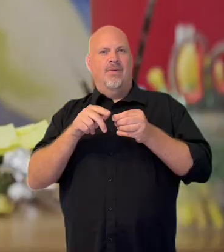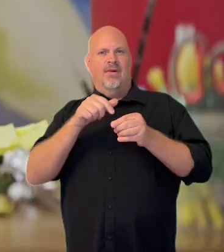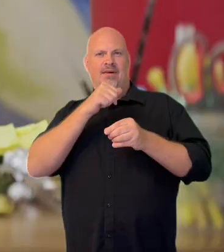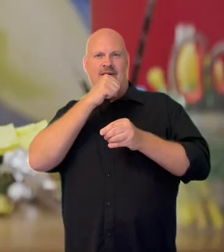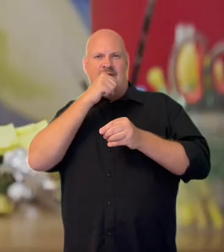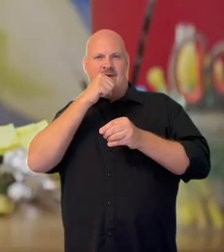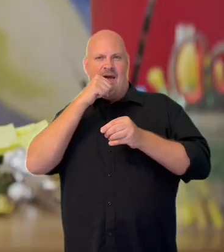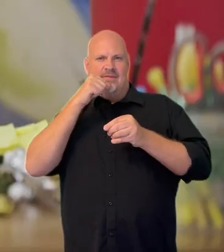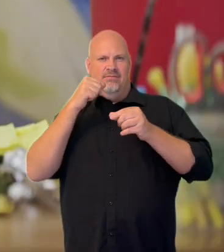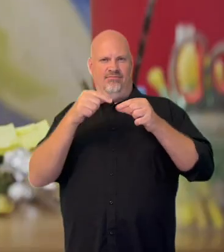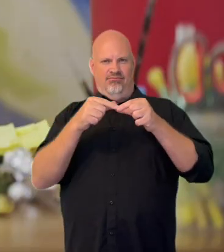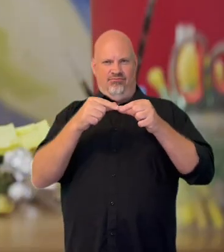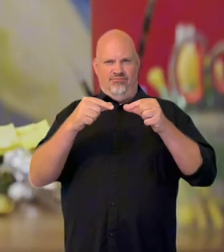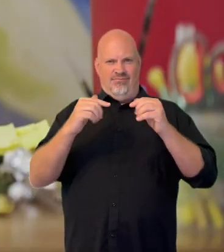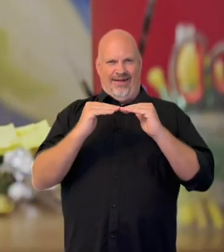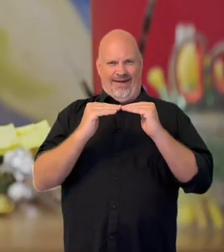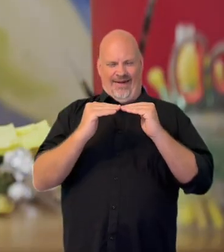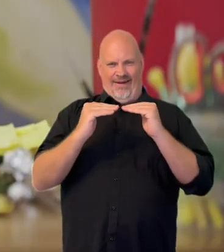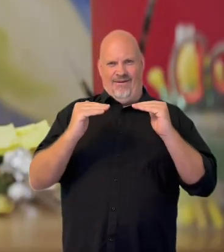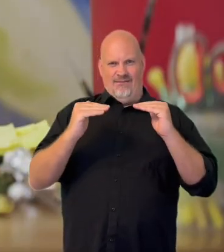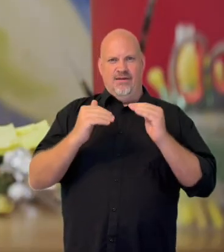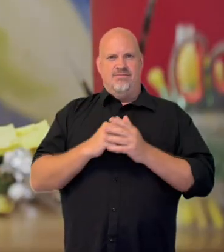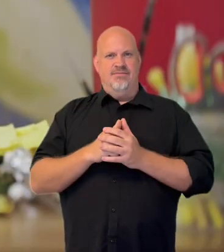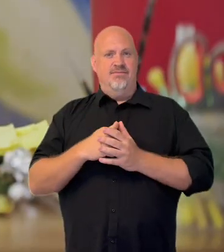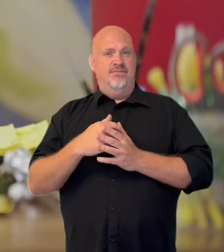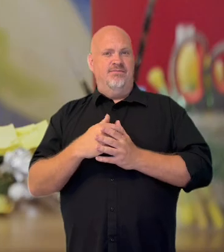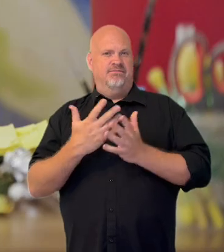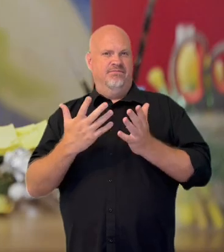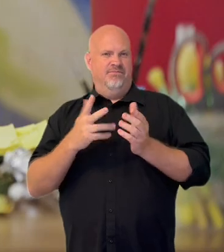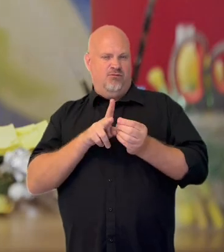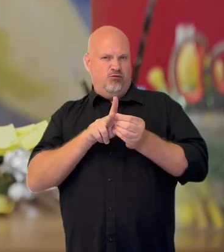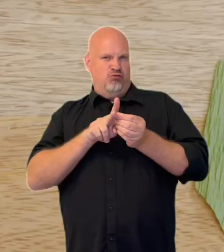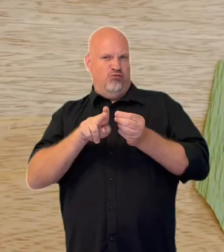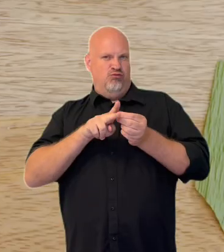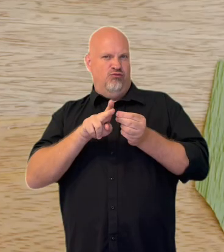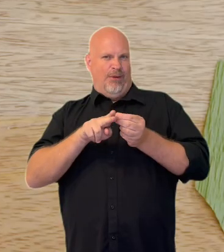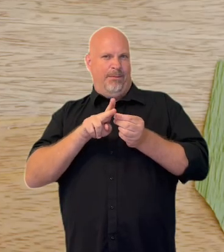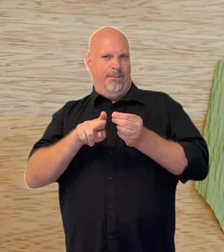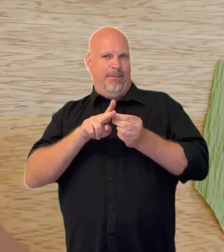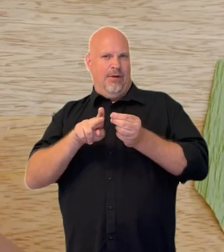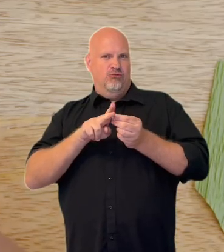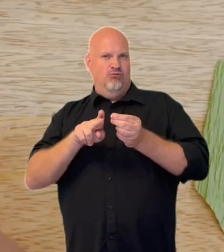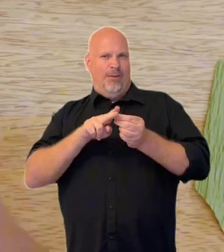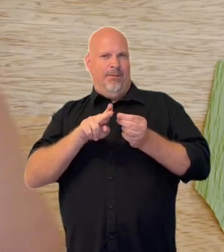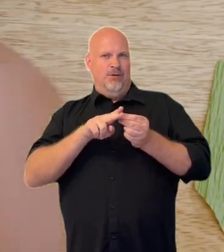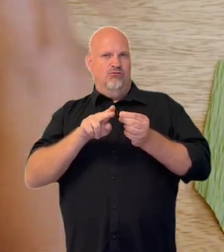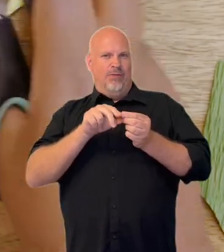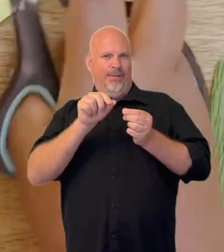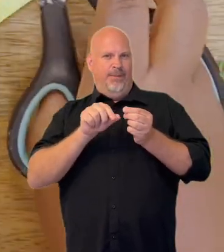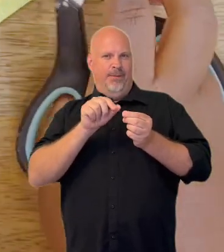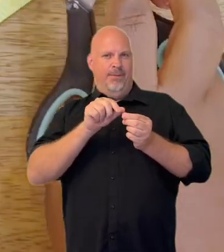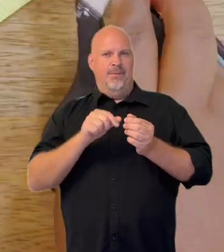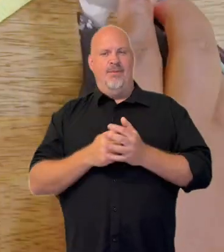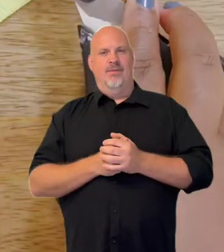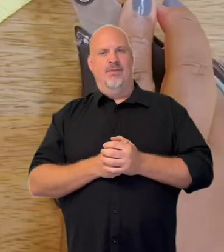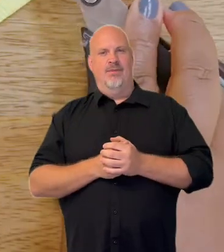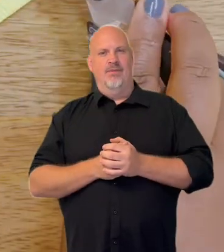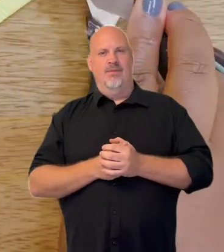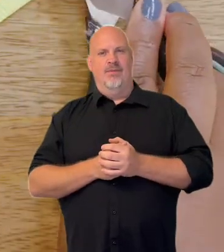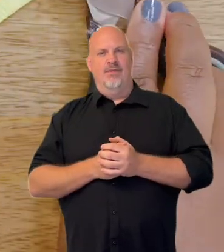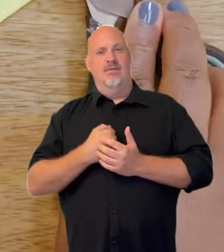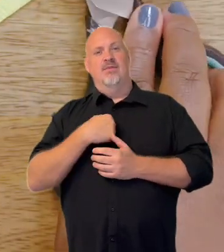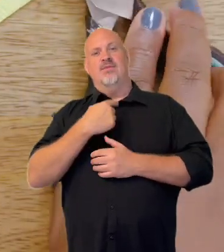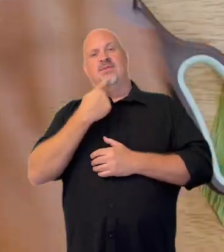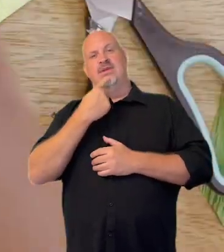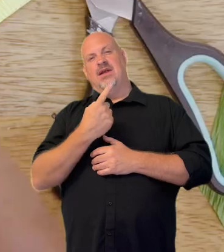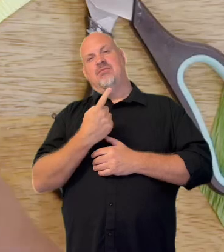And this is what I would say is the perfect length and perfect size to wrap around your flower. What I like to